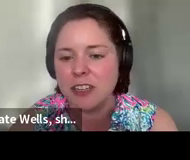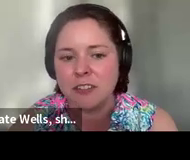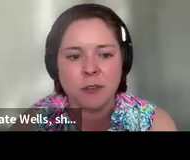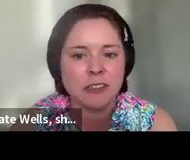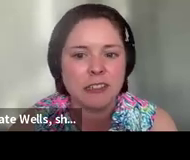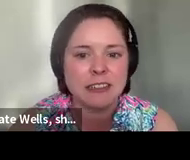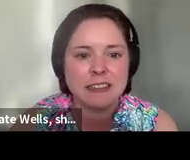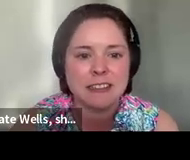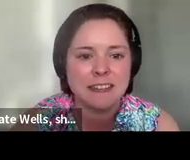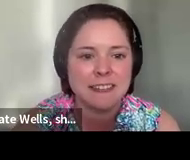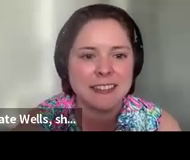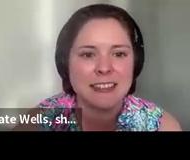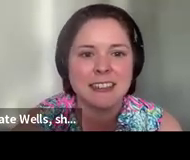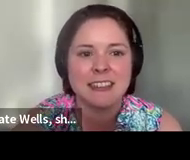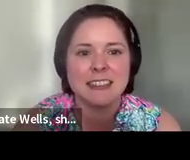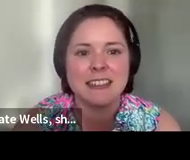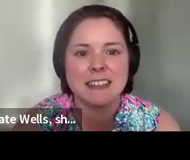Good afternoon, everyone.